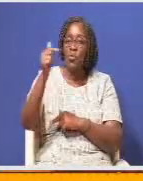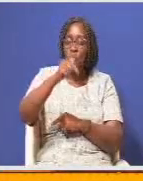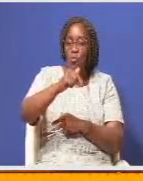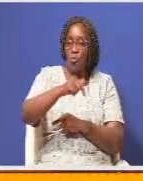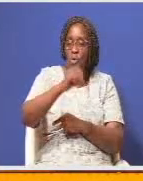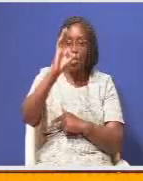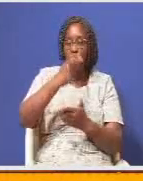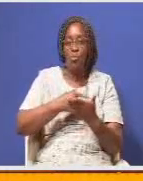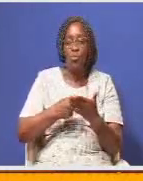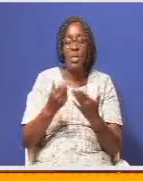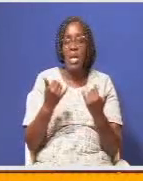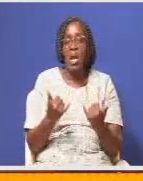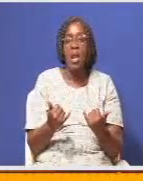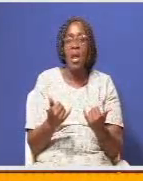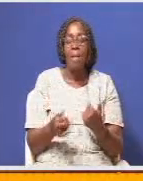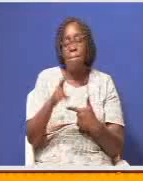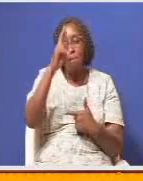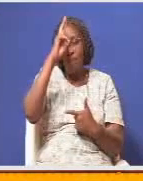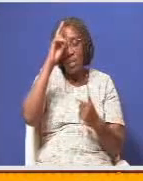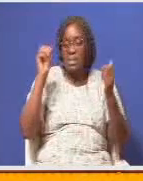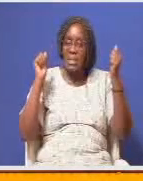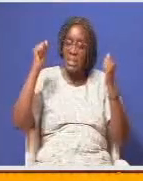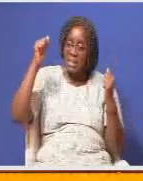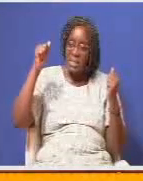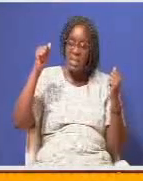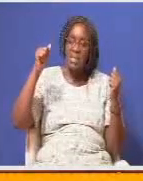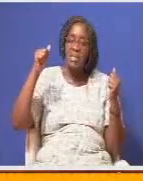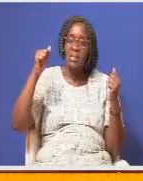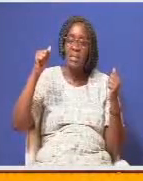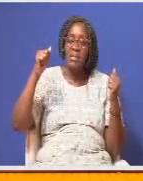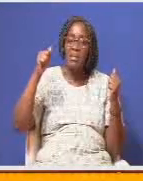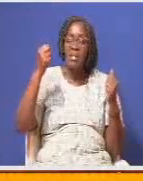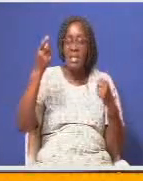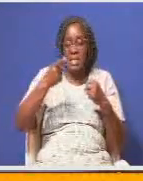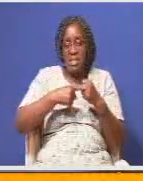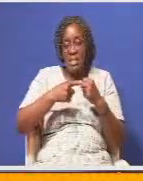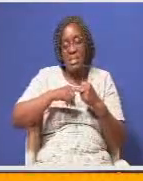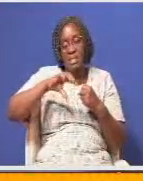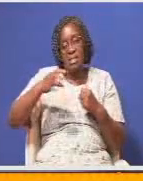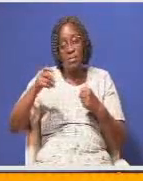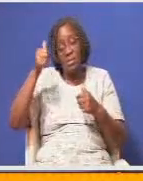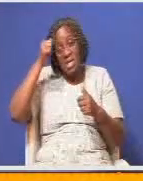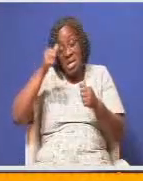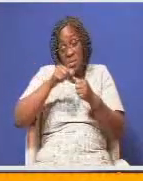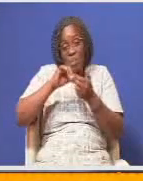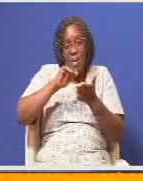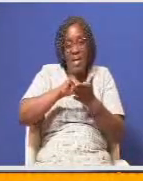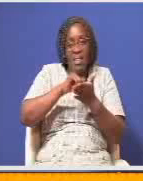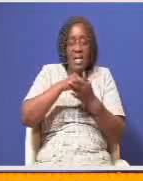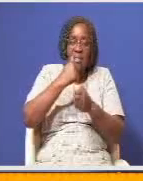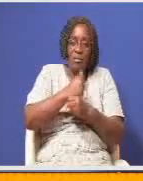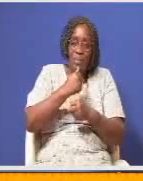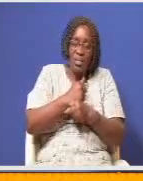erebi mwithatu biringite, njecha mwabolisi, bambite kambe, kiri kaunti jidandato. Okoro naku, ejini operation ya